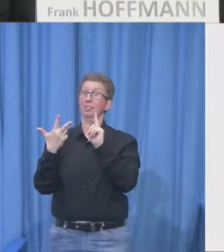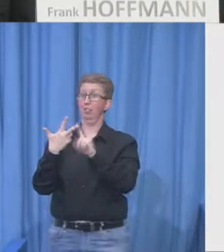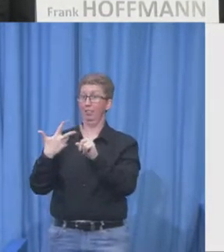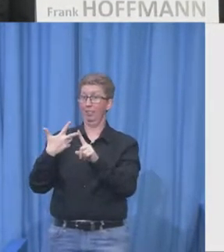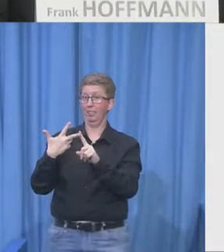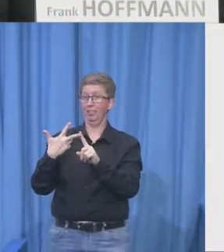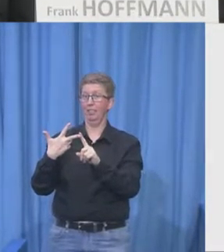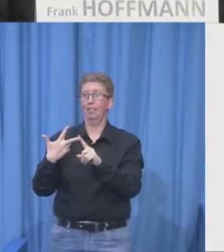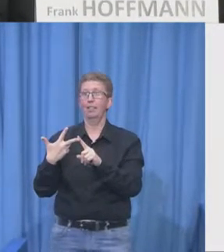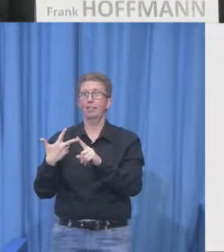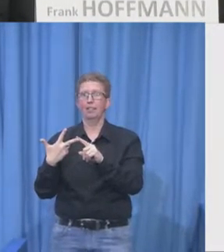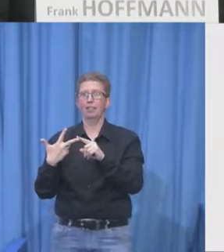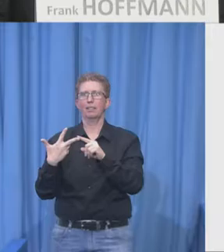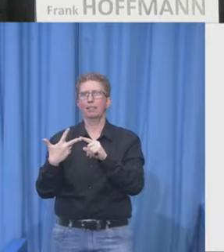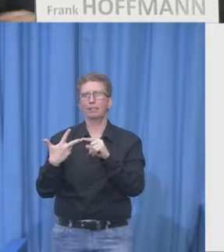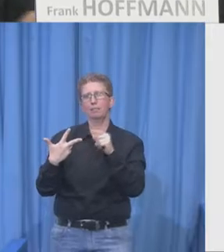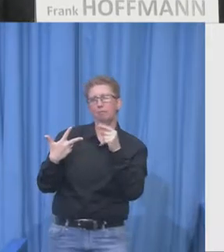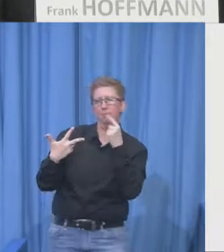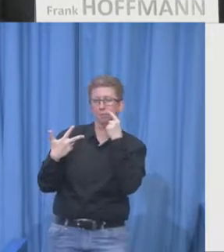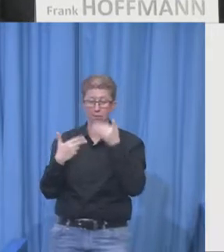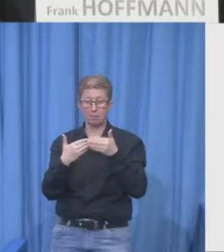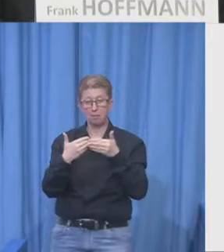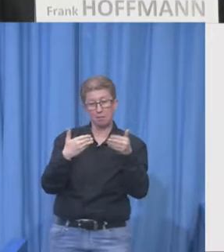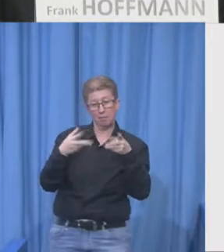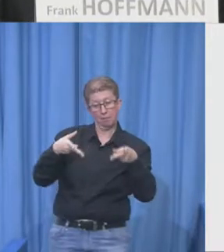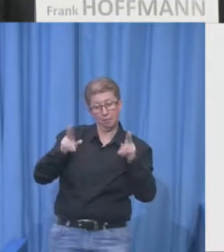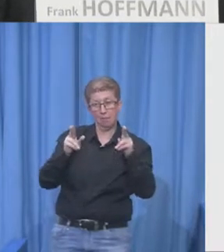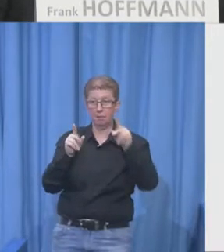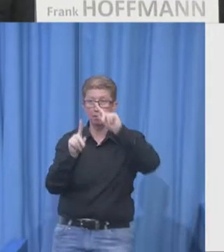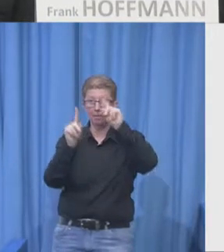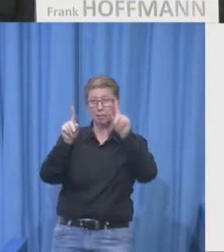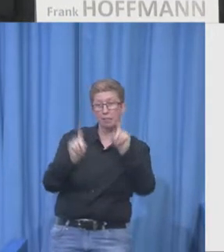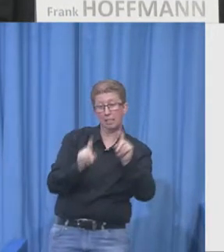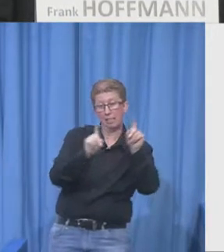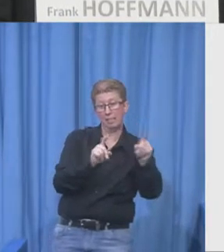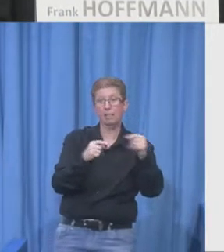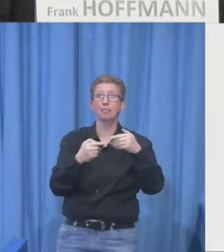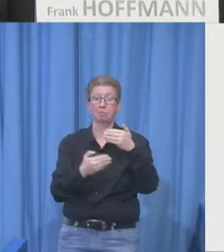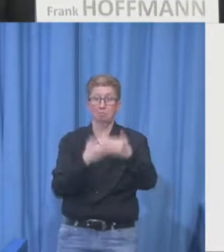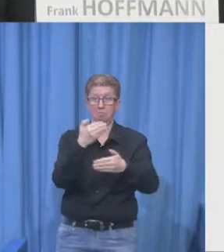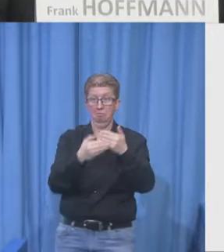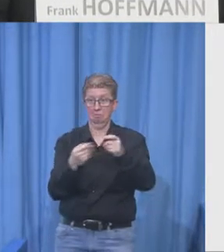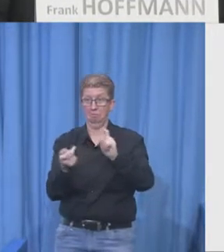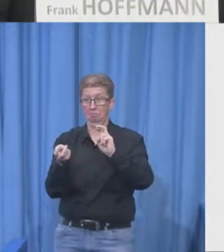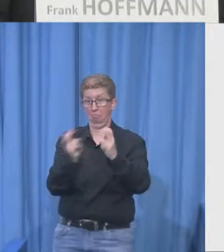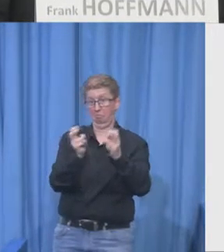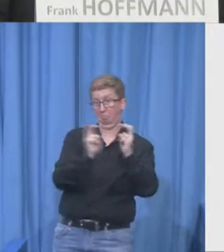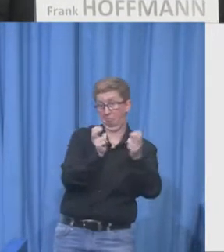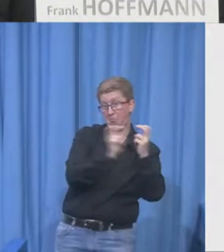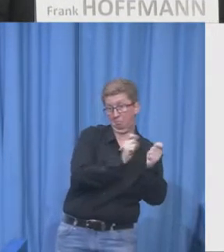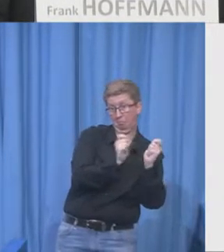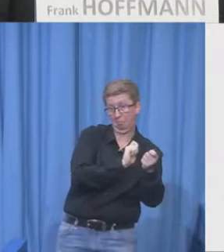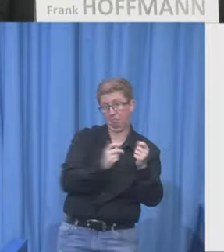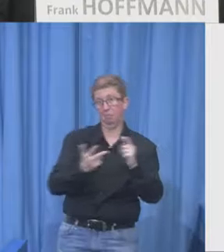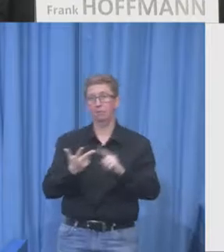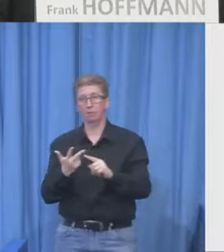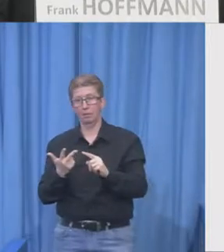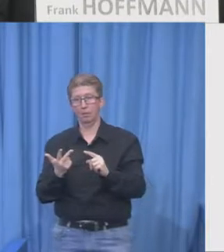with much awareness. And the points Shira Ruderman,